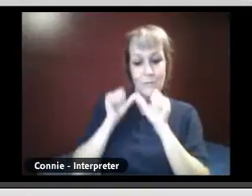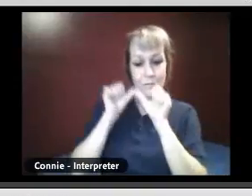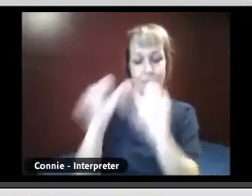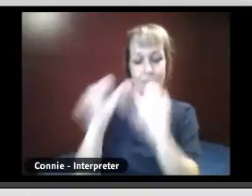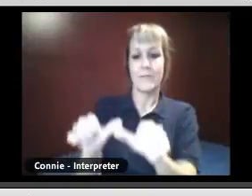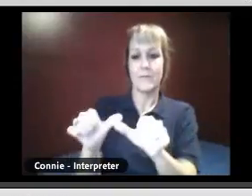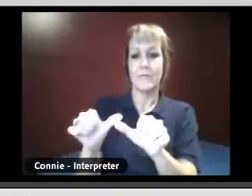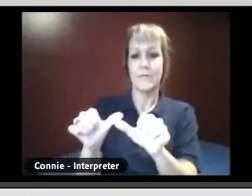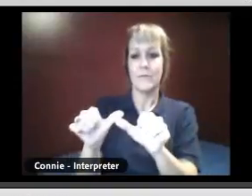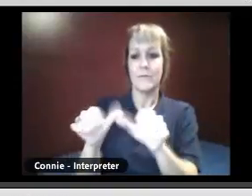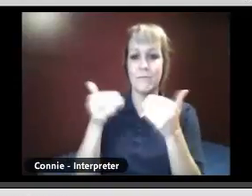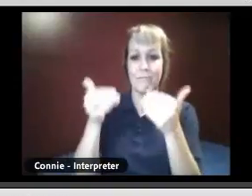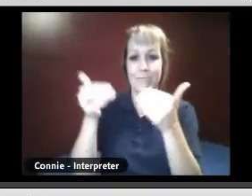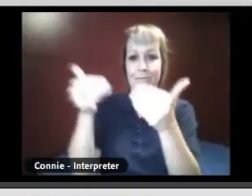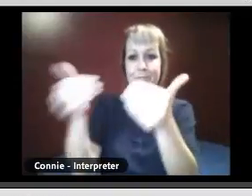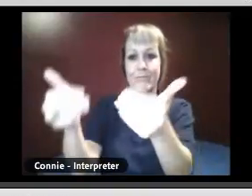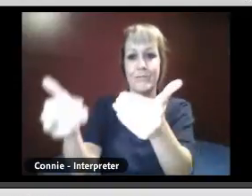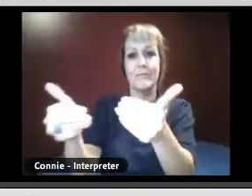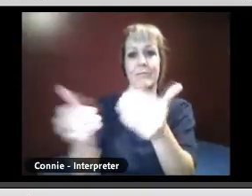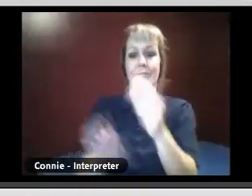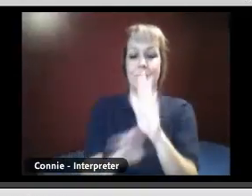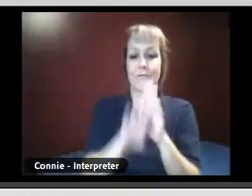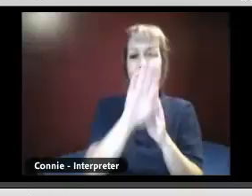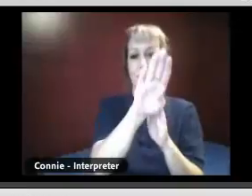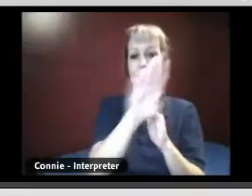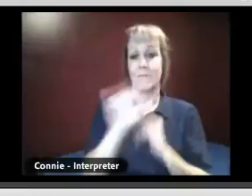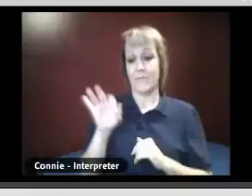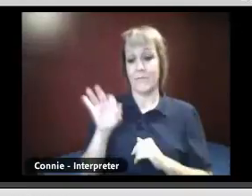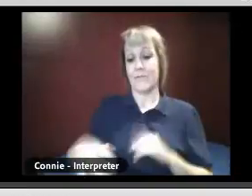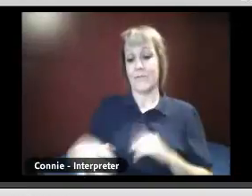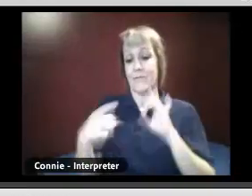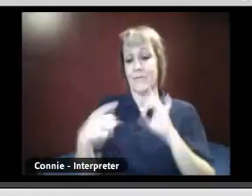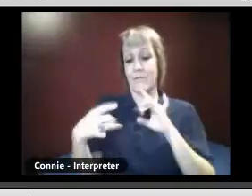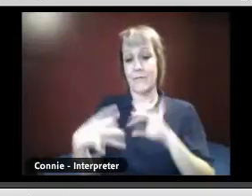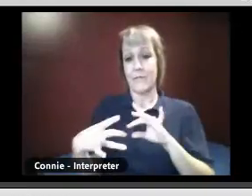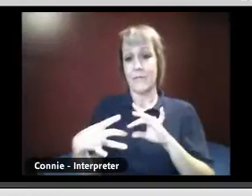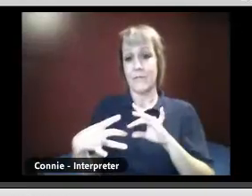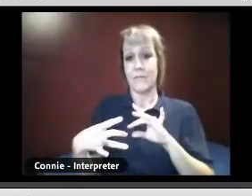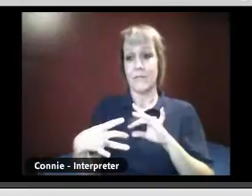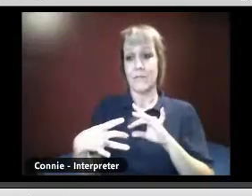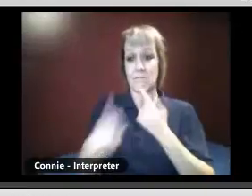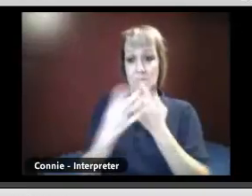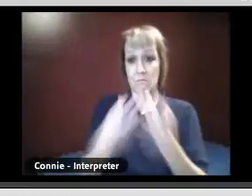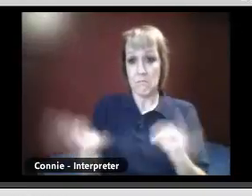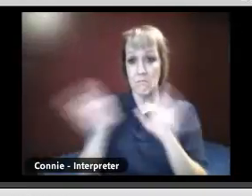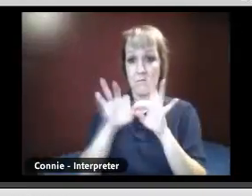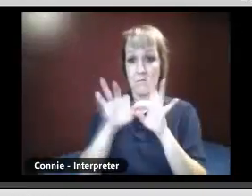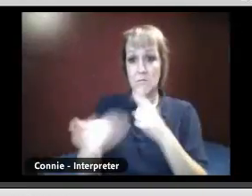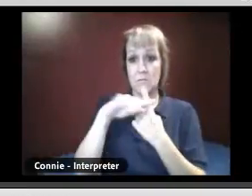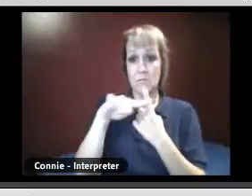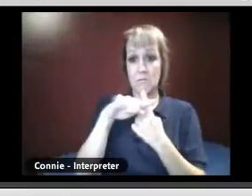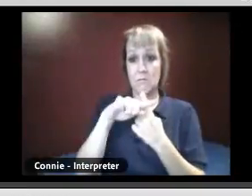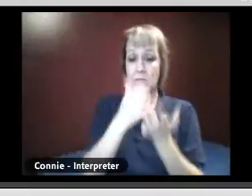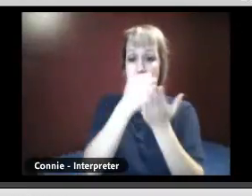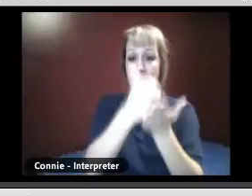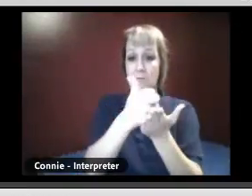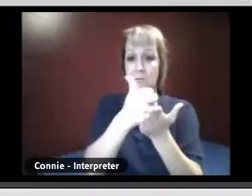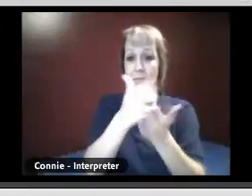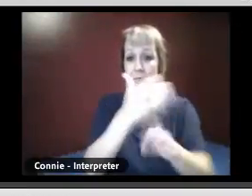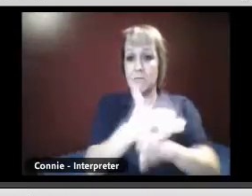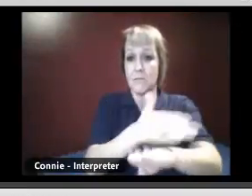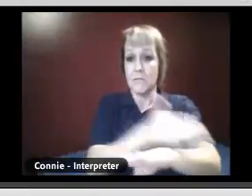them to move forward? If the feedback is such in a constructive way that they need to improve, well then how do we